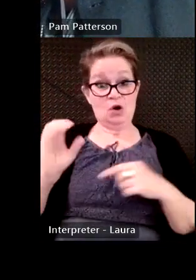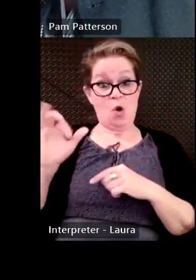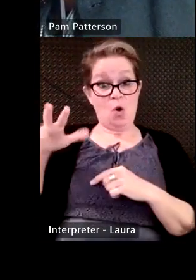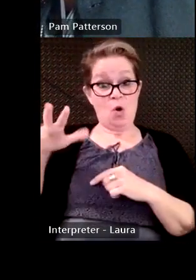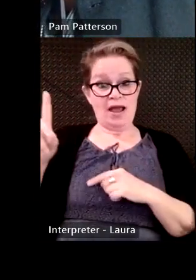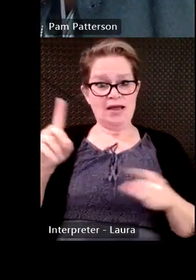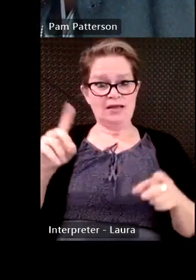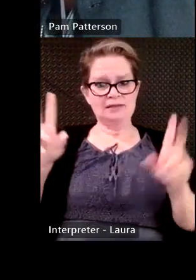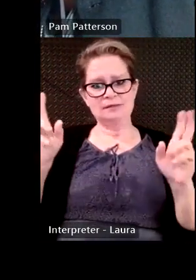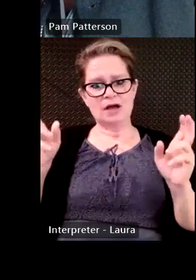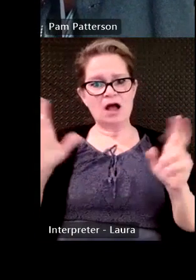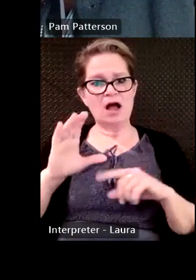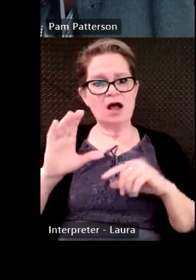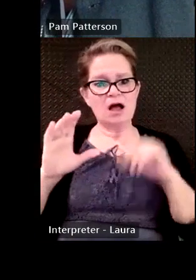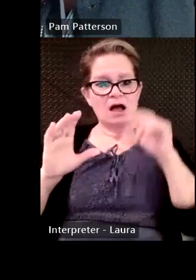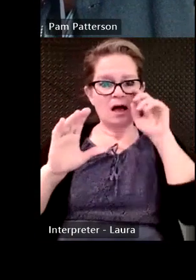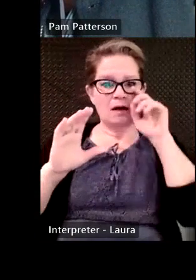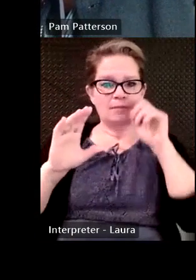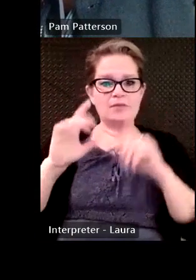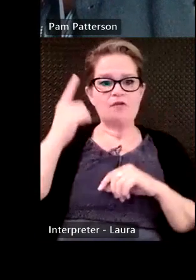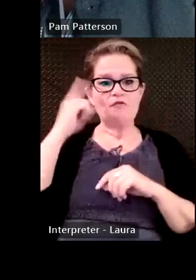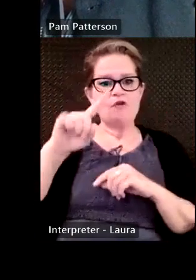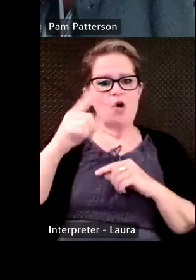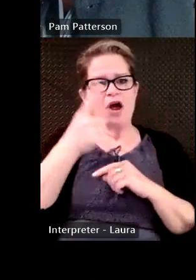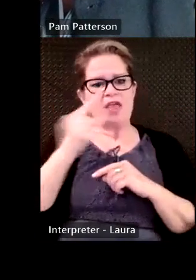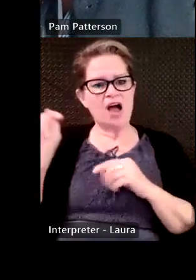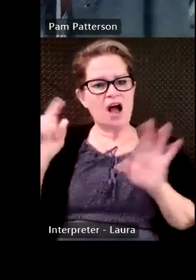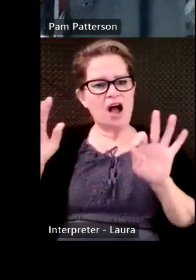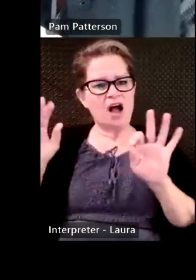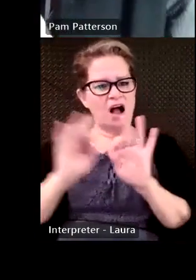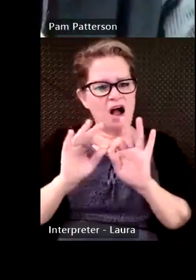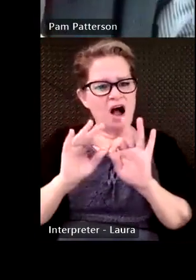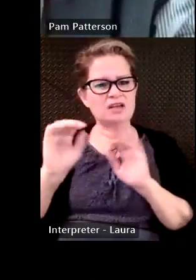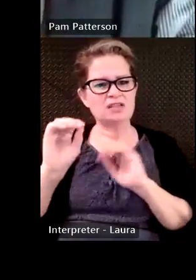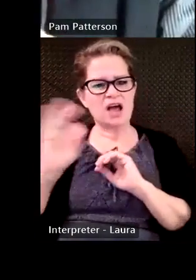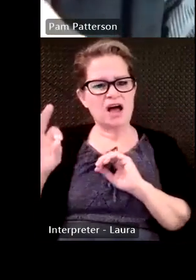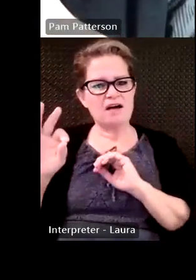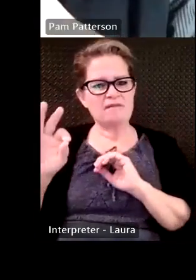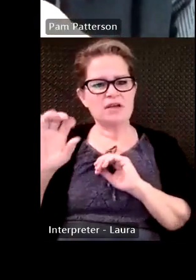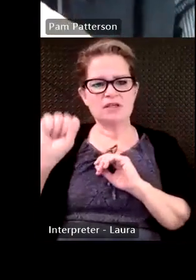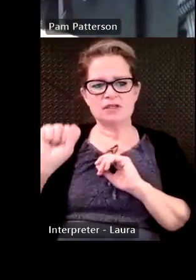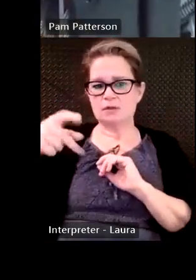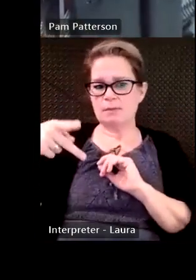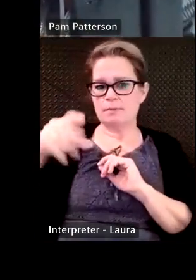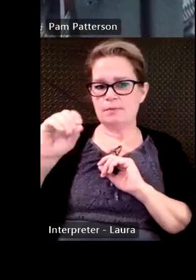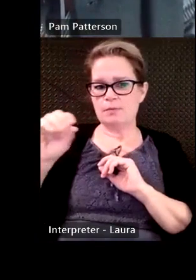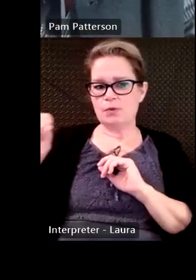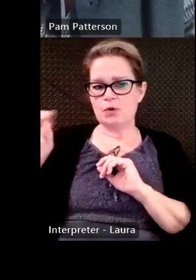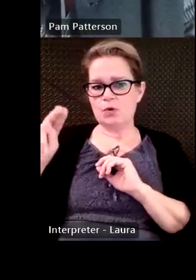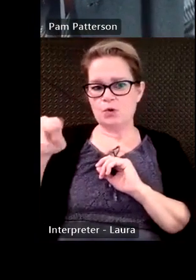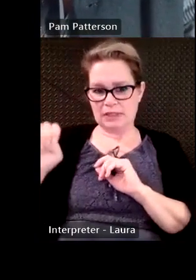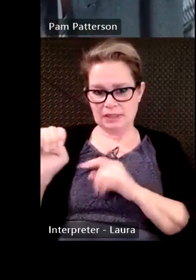curator, and member of both the Disability Community and Culture Group and CRIP Lab, and that is, of course, Ali